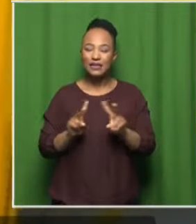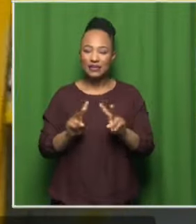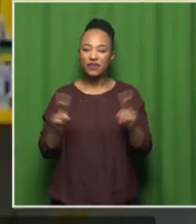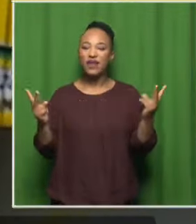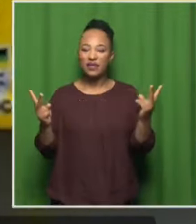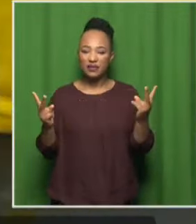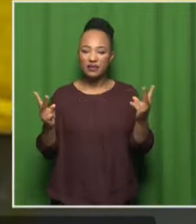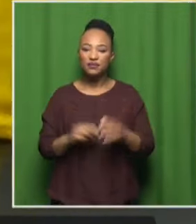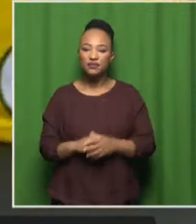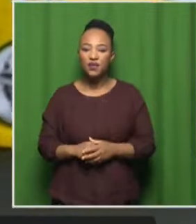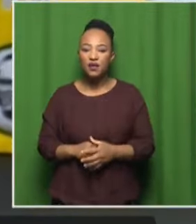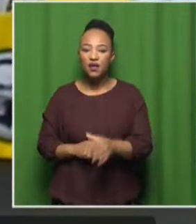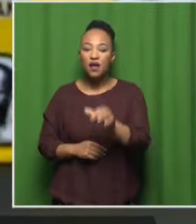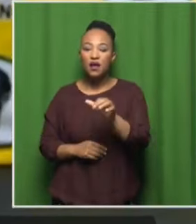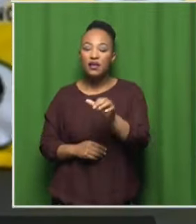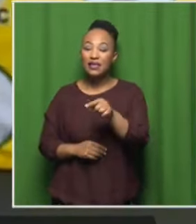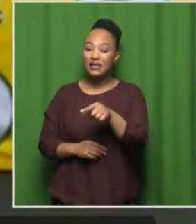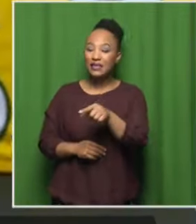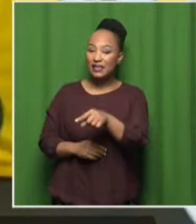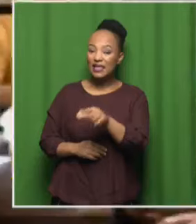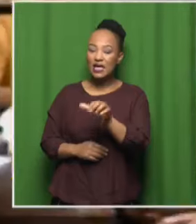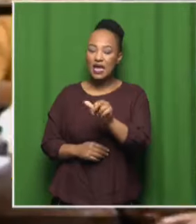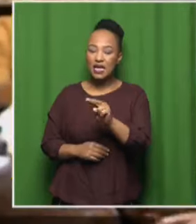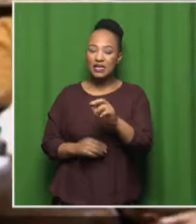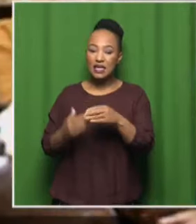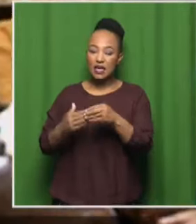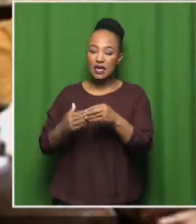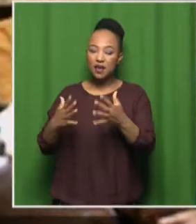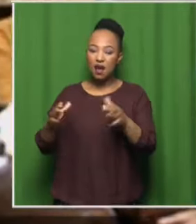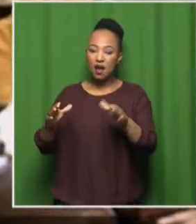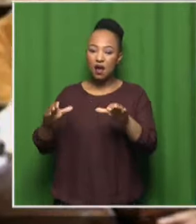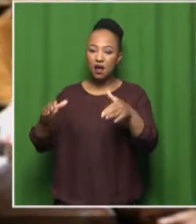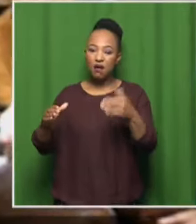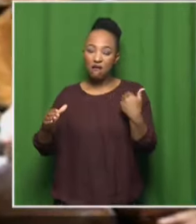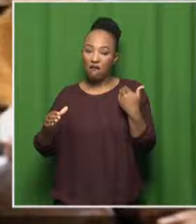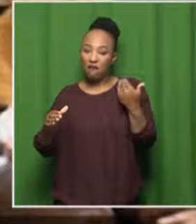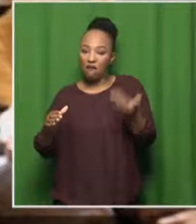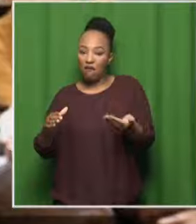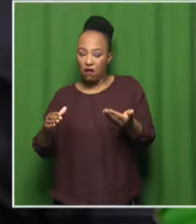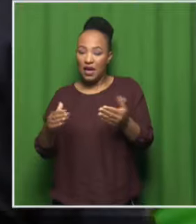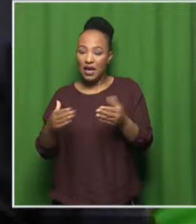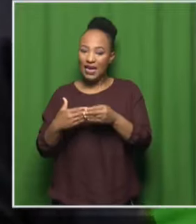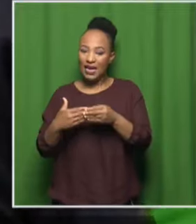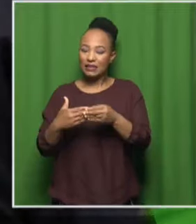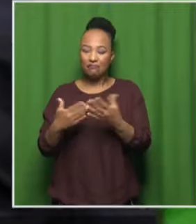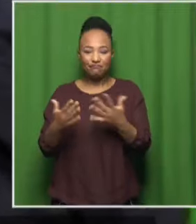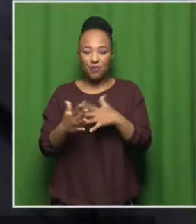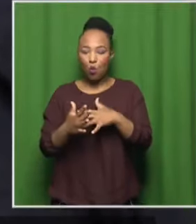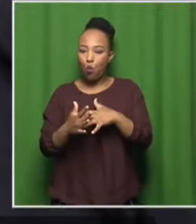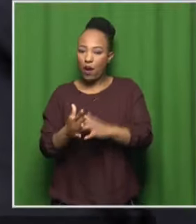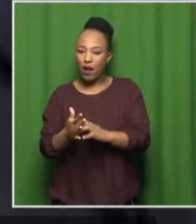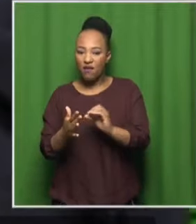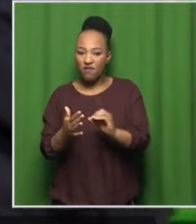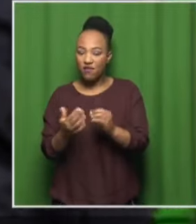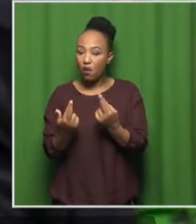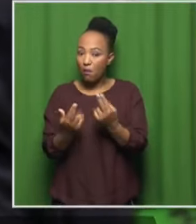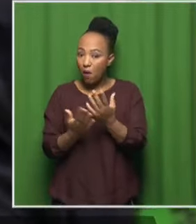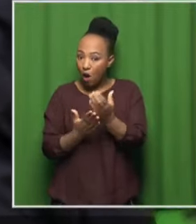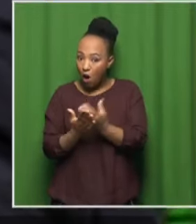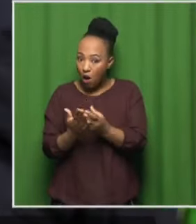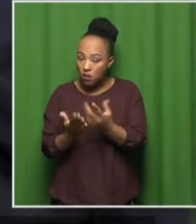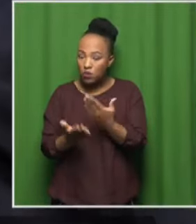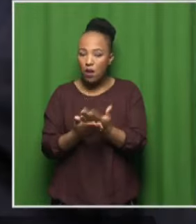has conceded that political education within the party has weakened over time and hopes that this course will turn the tide